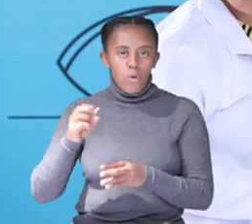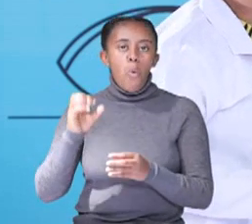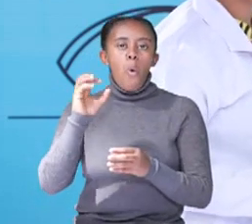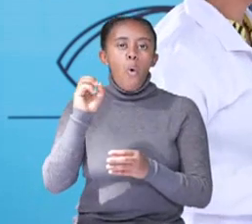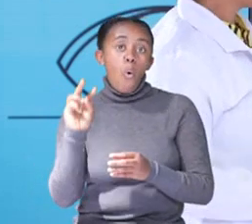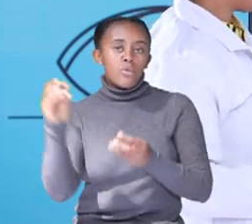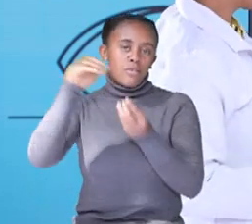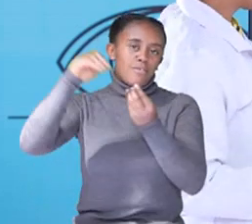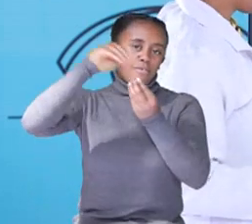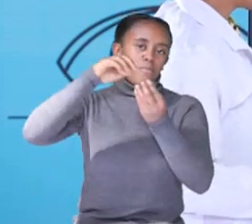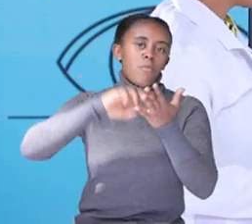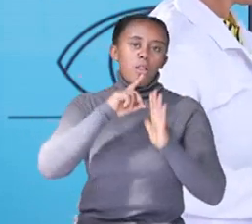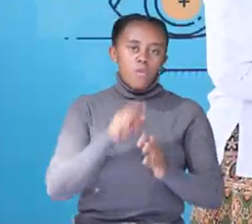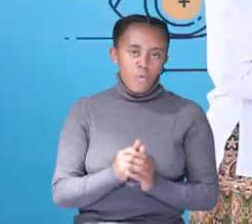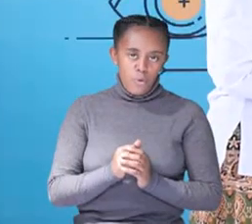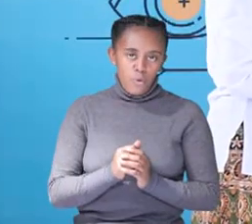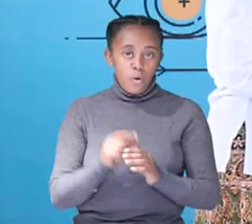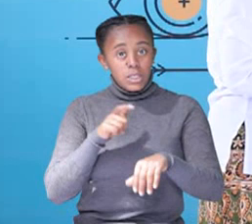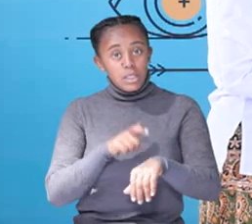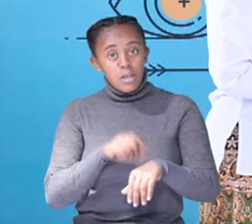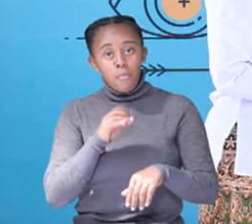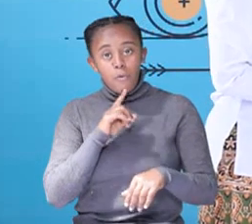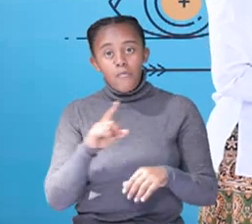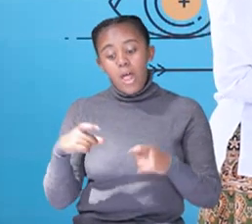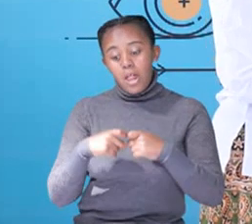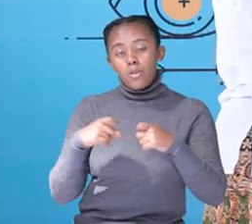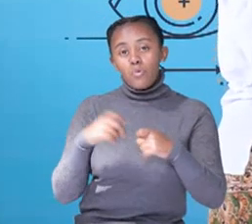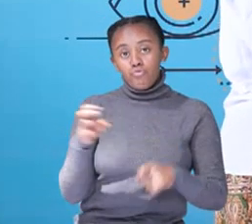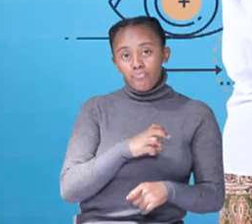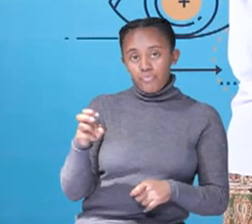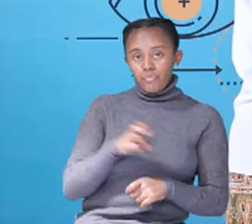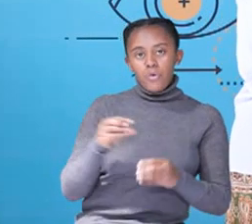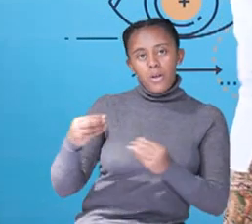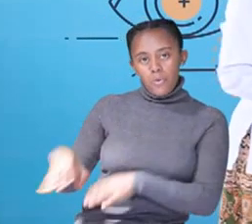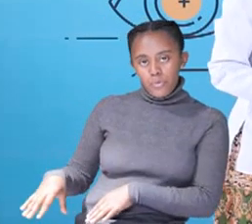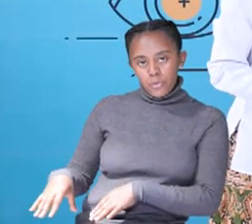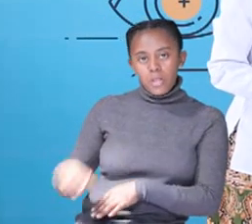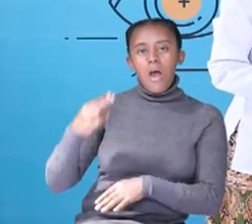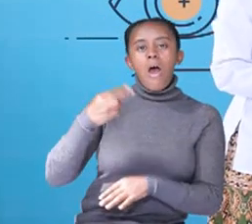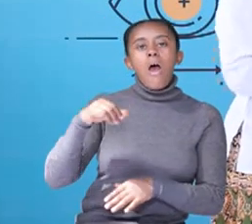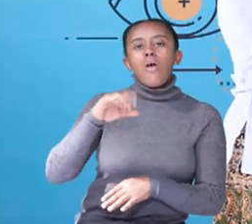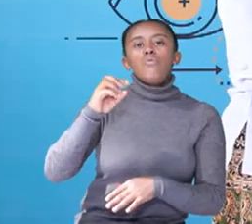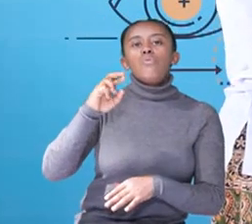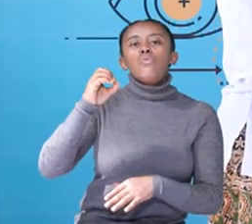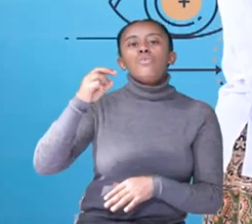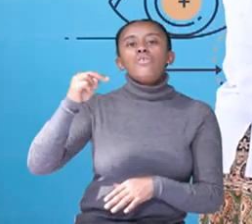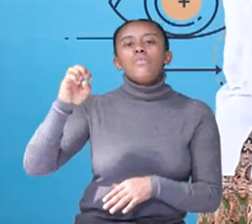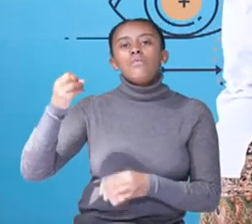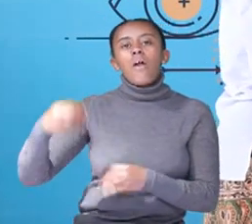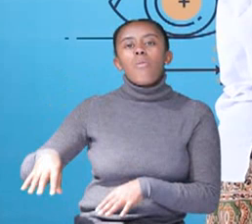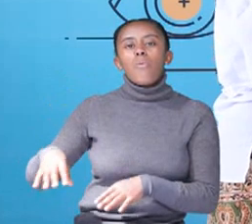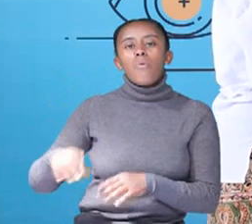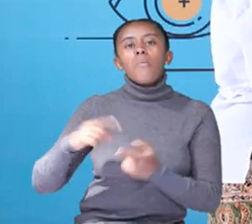oxidized. So at the time of electron transport chain, they will lose their hydrogen, which means they become